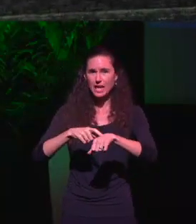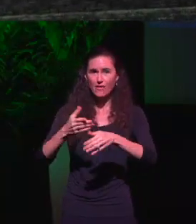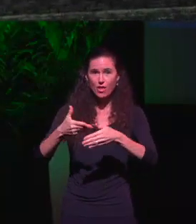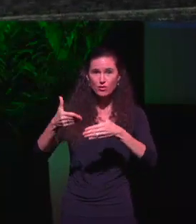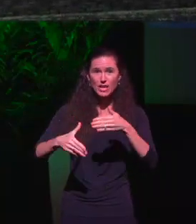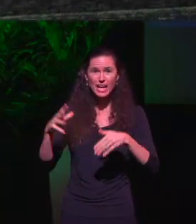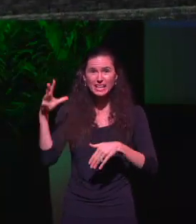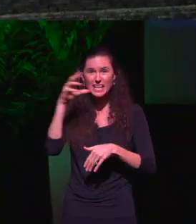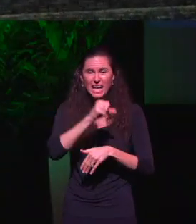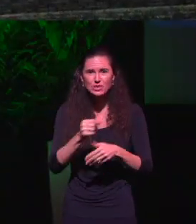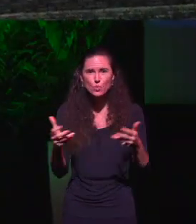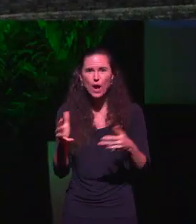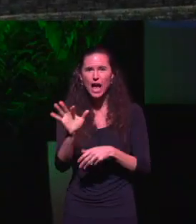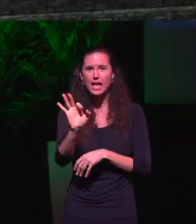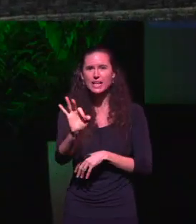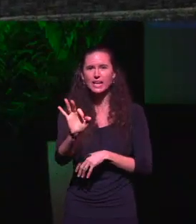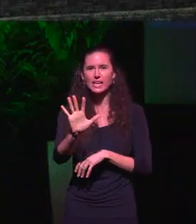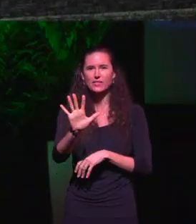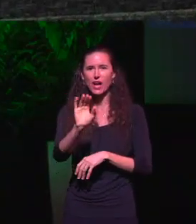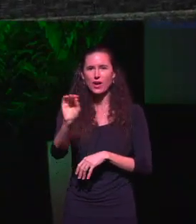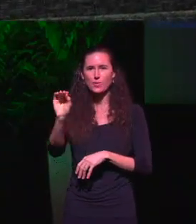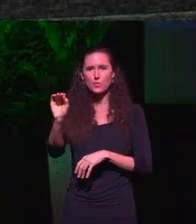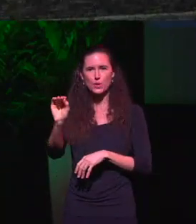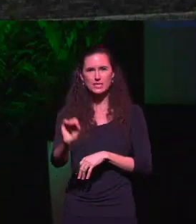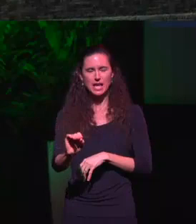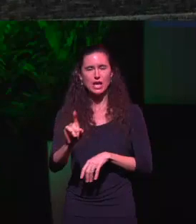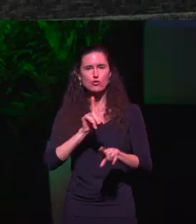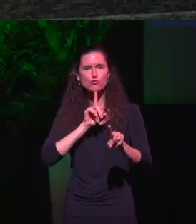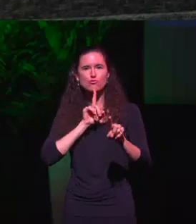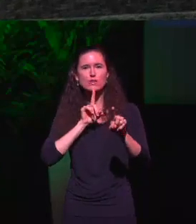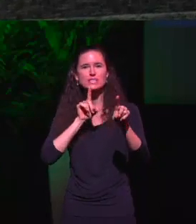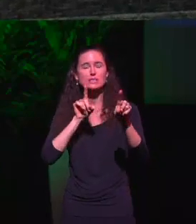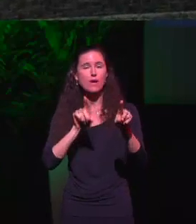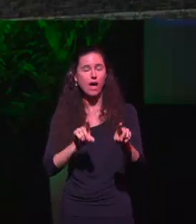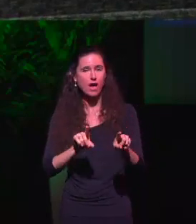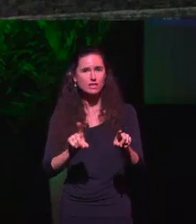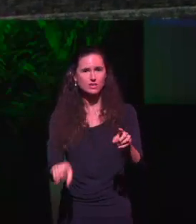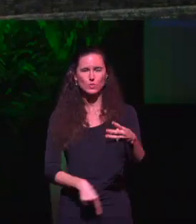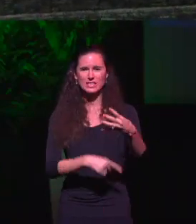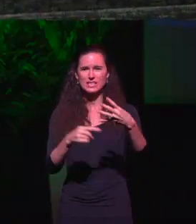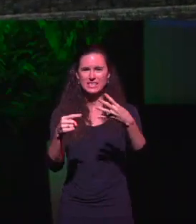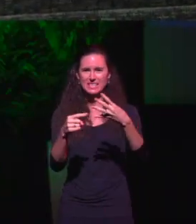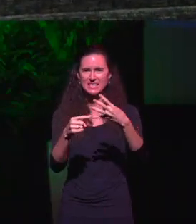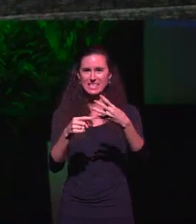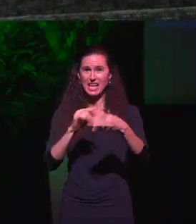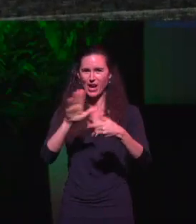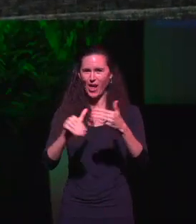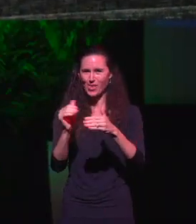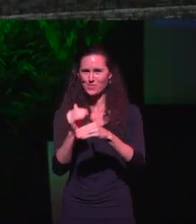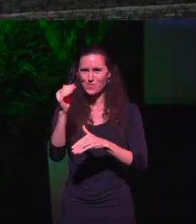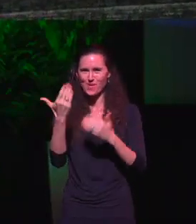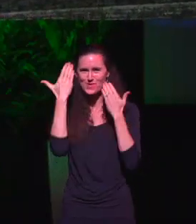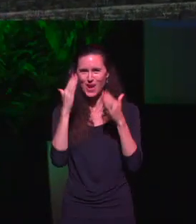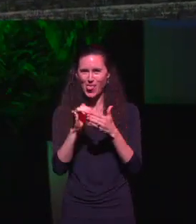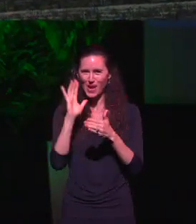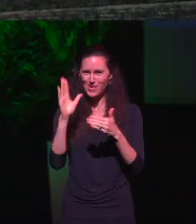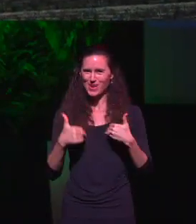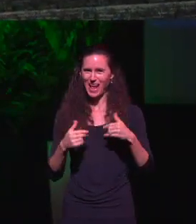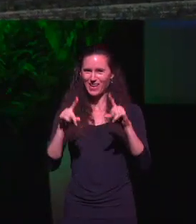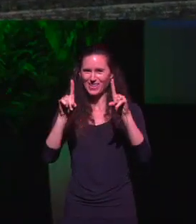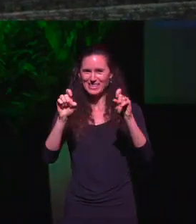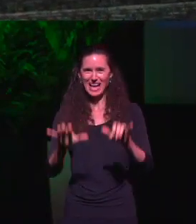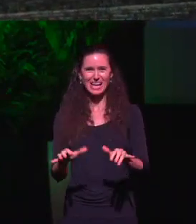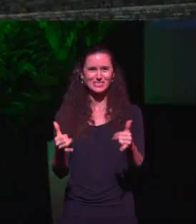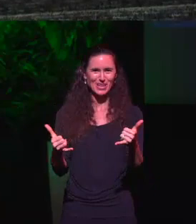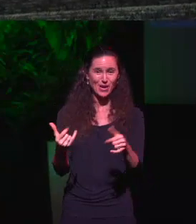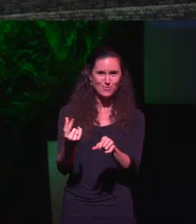what? 95% response was D, all of the above. You didn't know there was going to be a test today. That's the